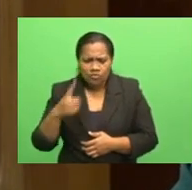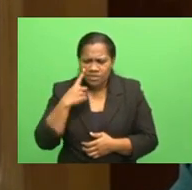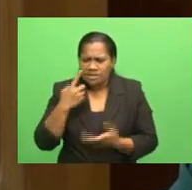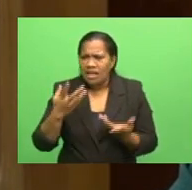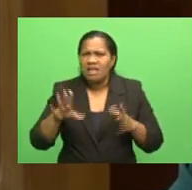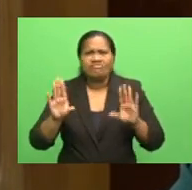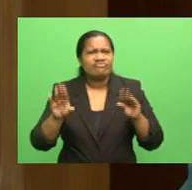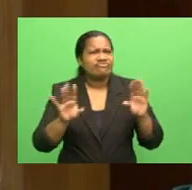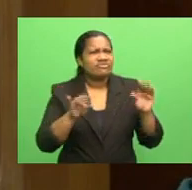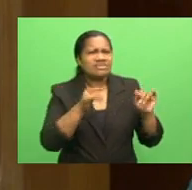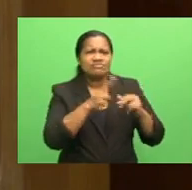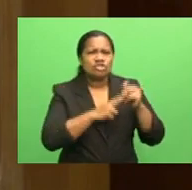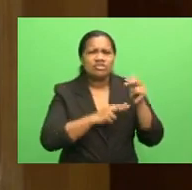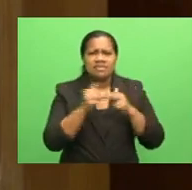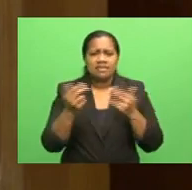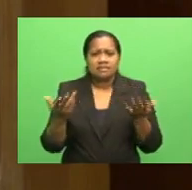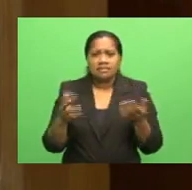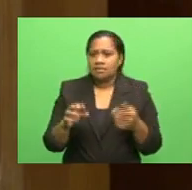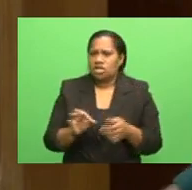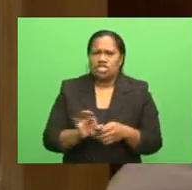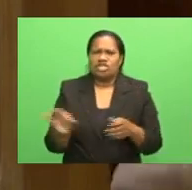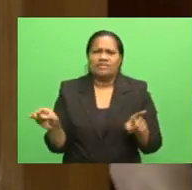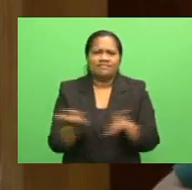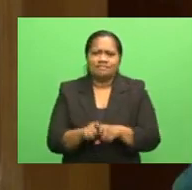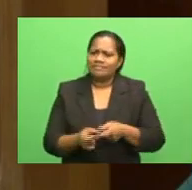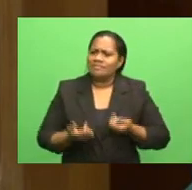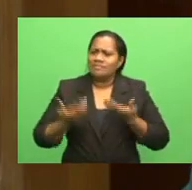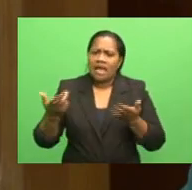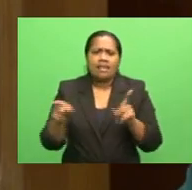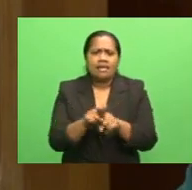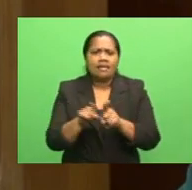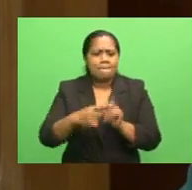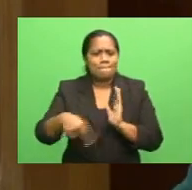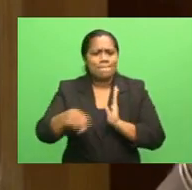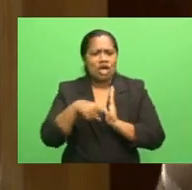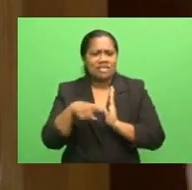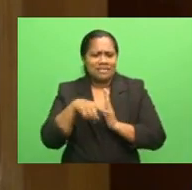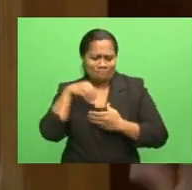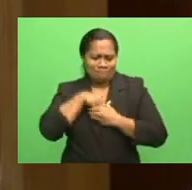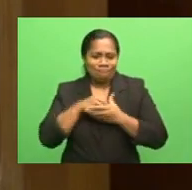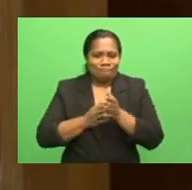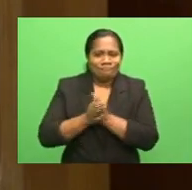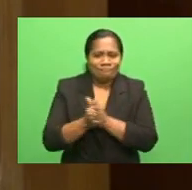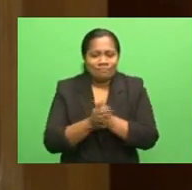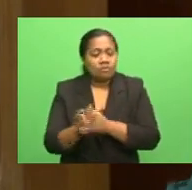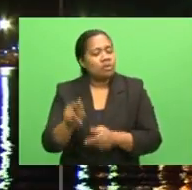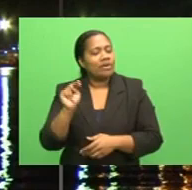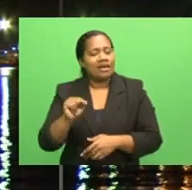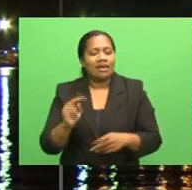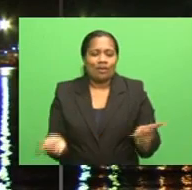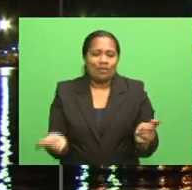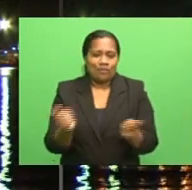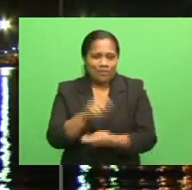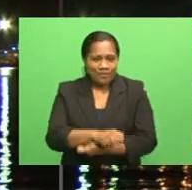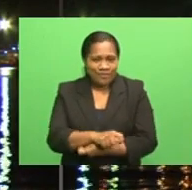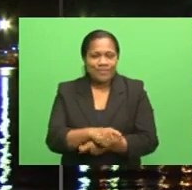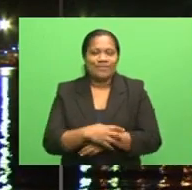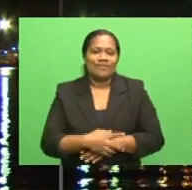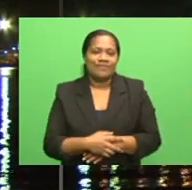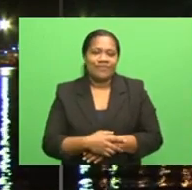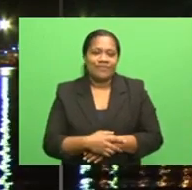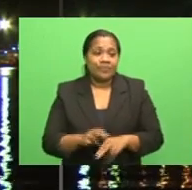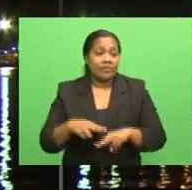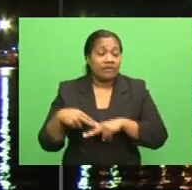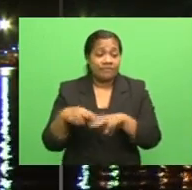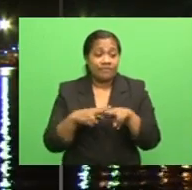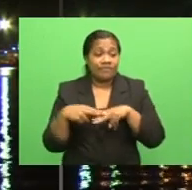buildings. It's not giving them the positive vibes. And we need to change that. Fiji signed